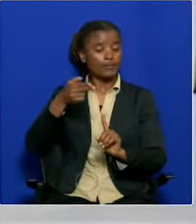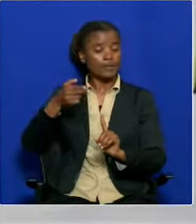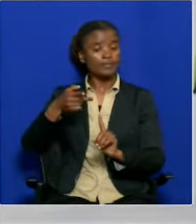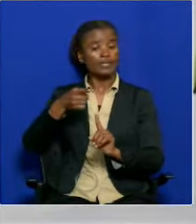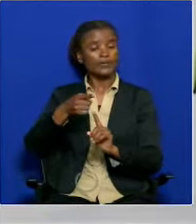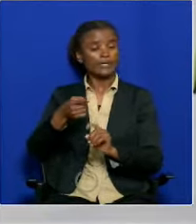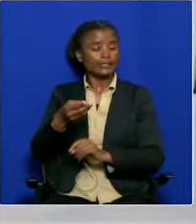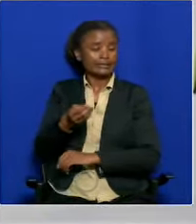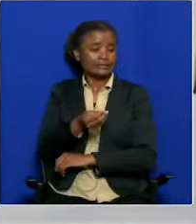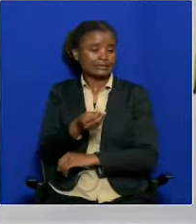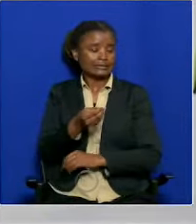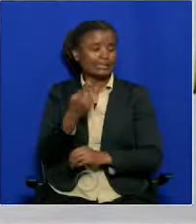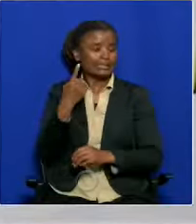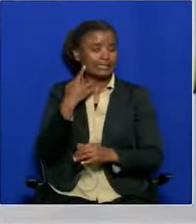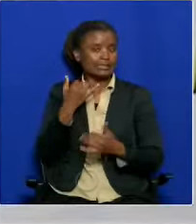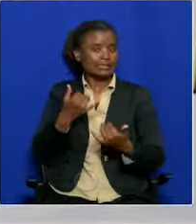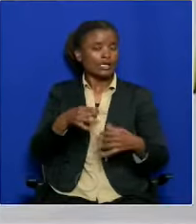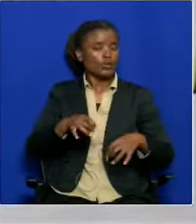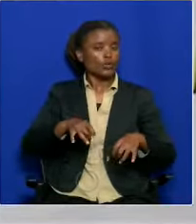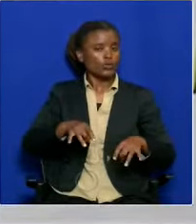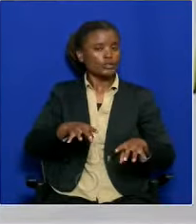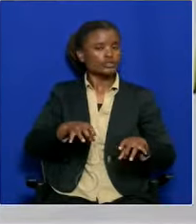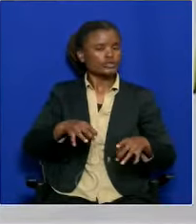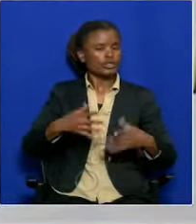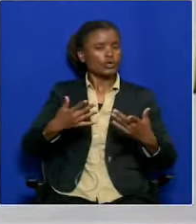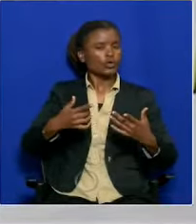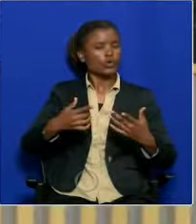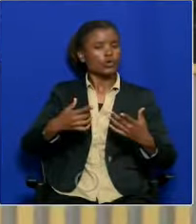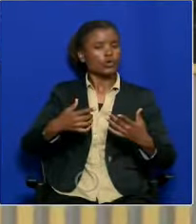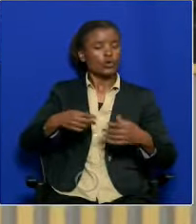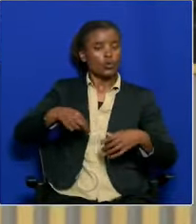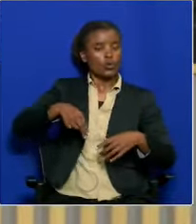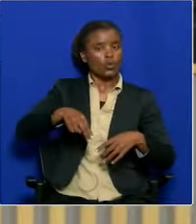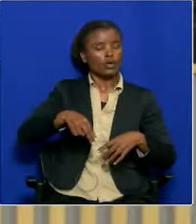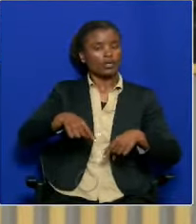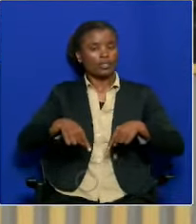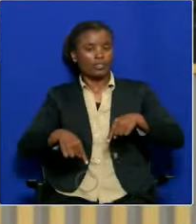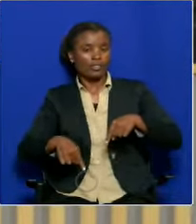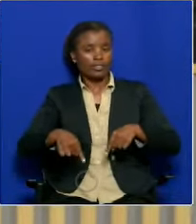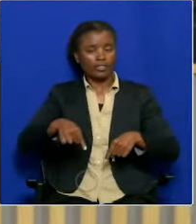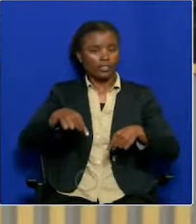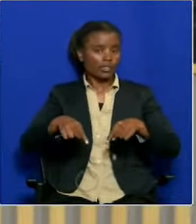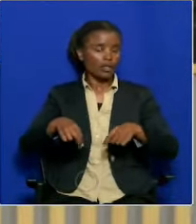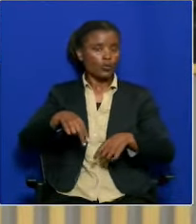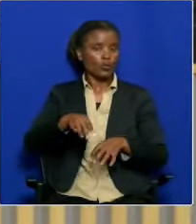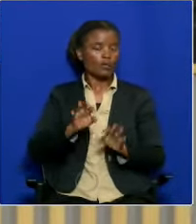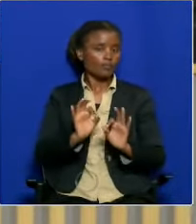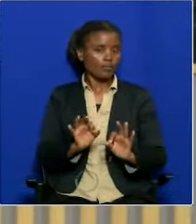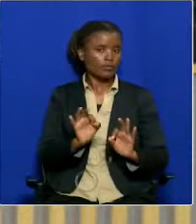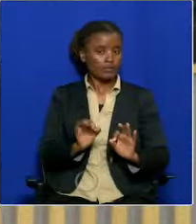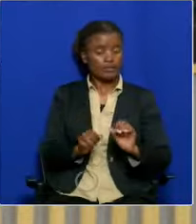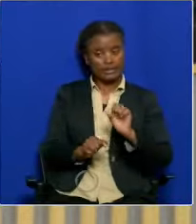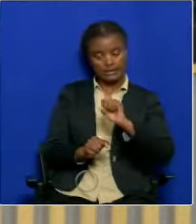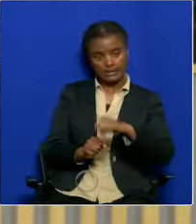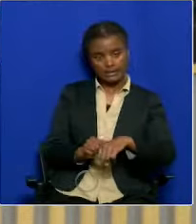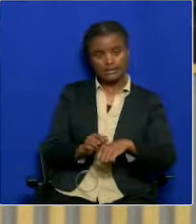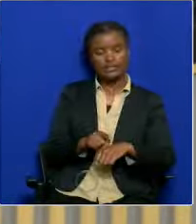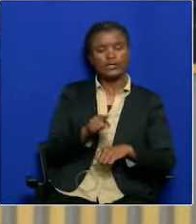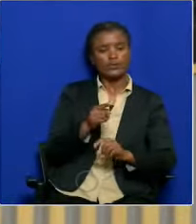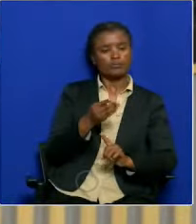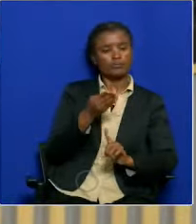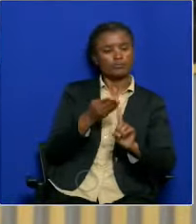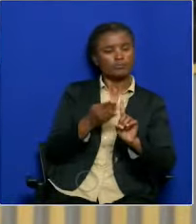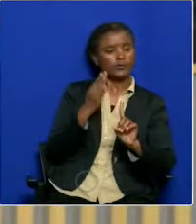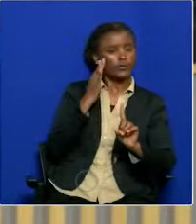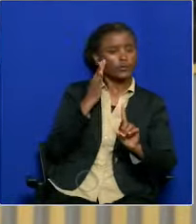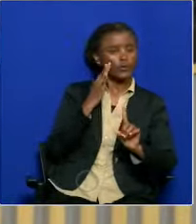or they cannot walk properly, one of the two. Yes. And then we know that Mr. Jerry Boshoga was kidnapped